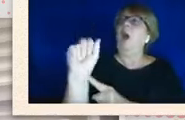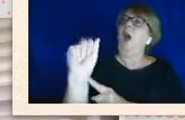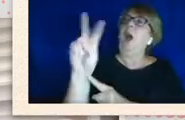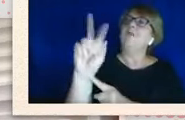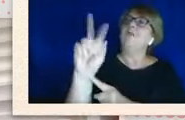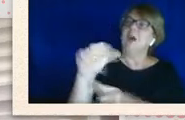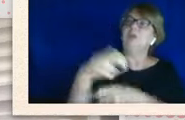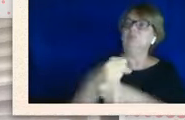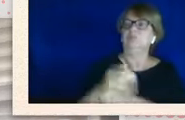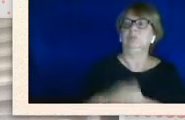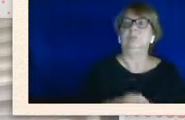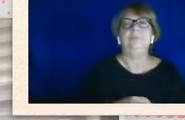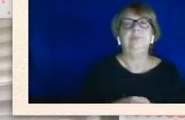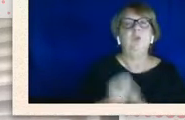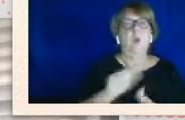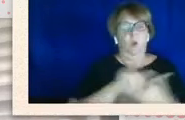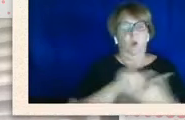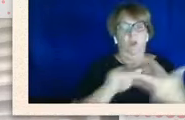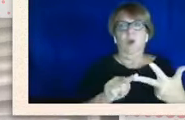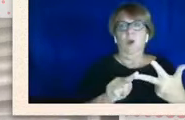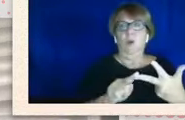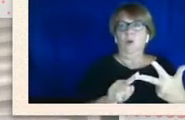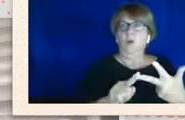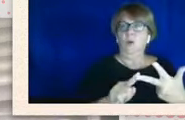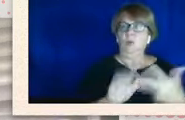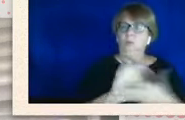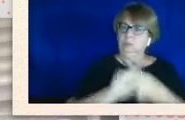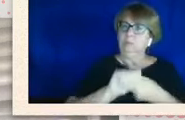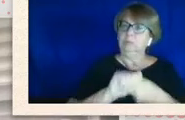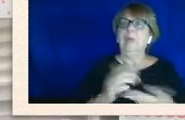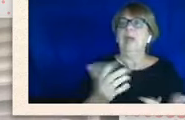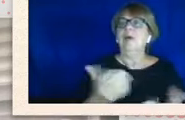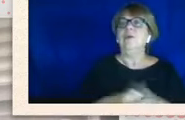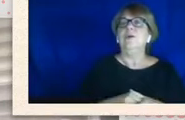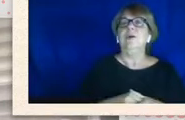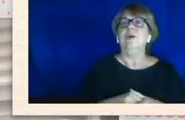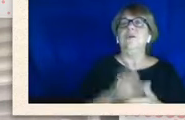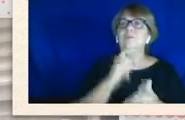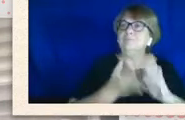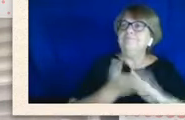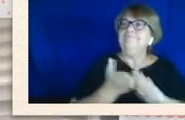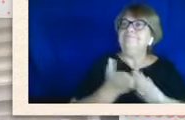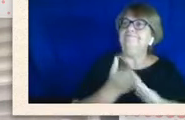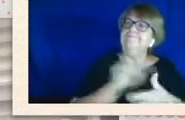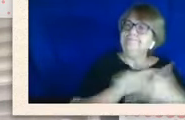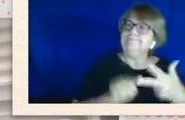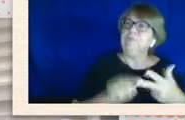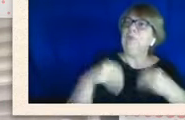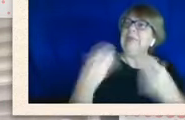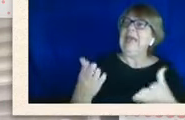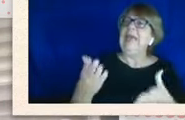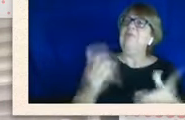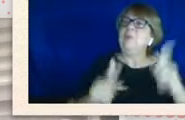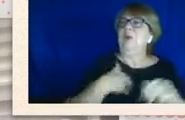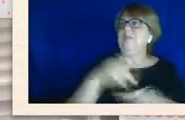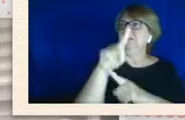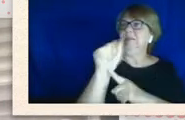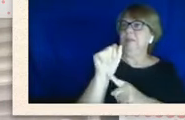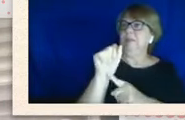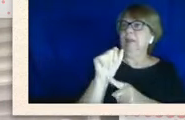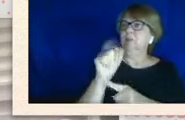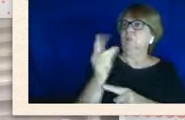of these laws together operate to provide voters with disabilities an